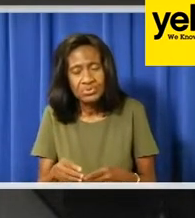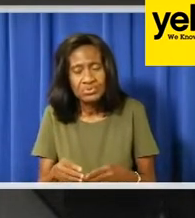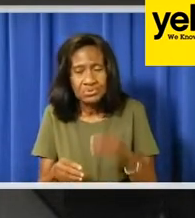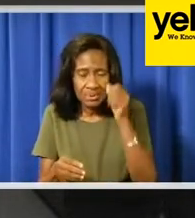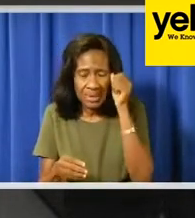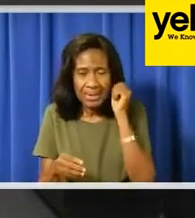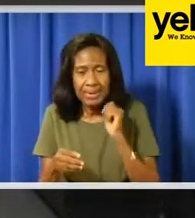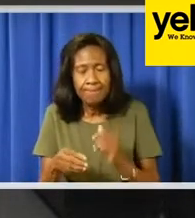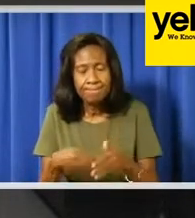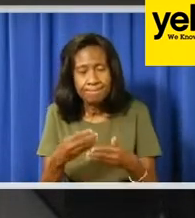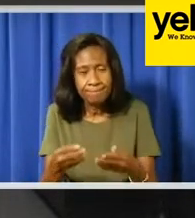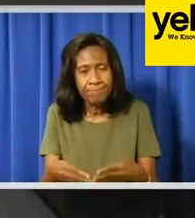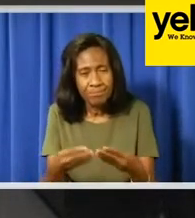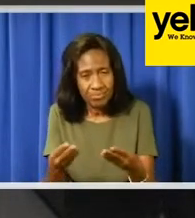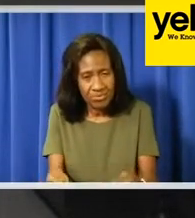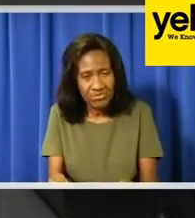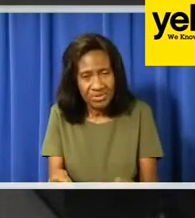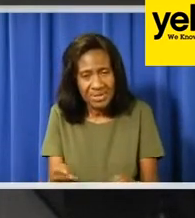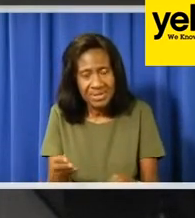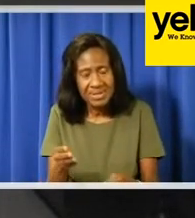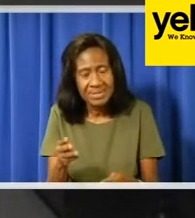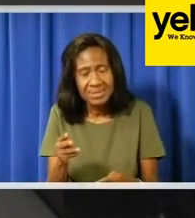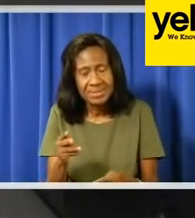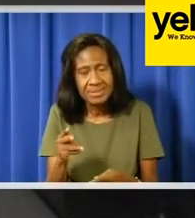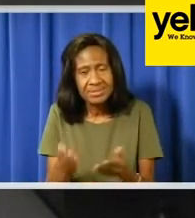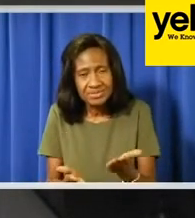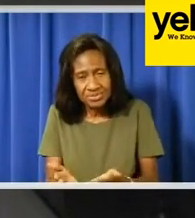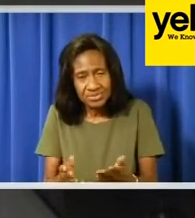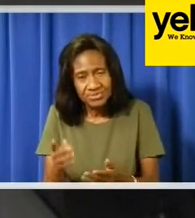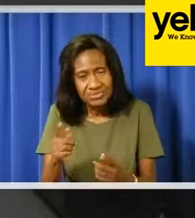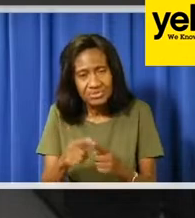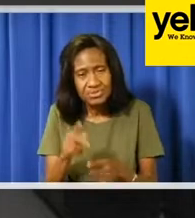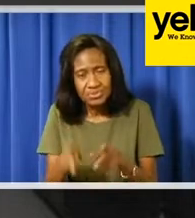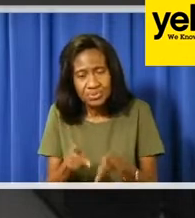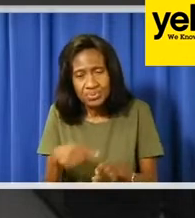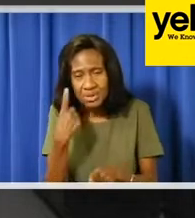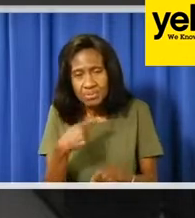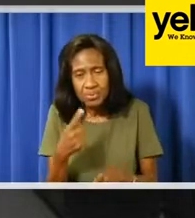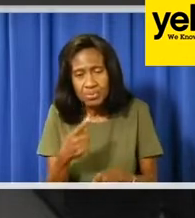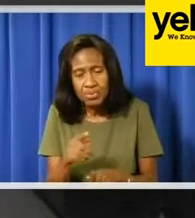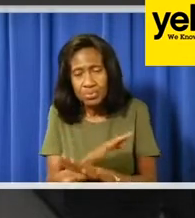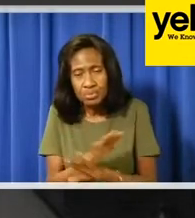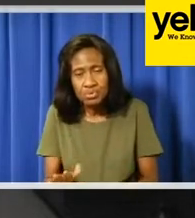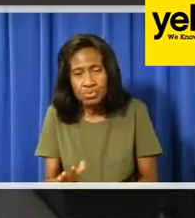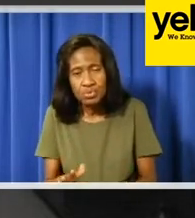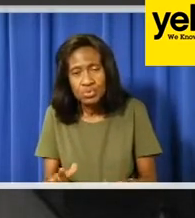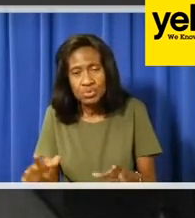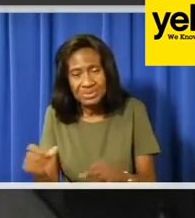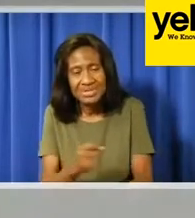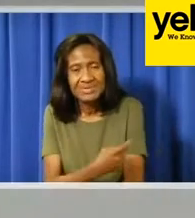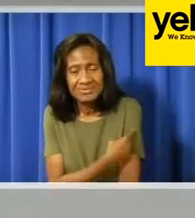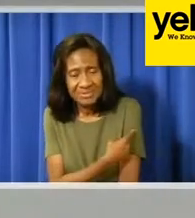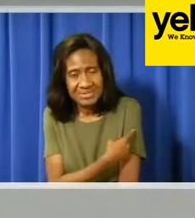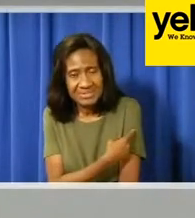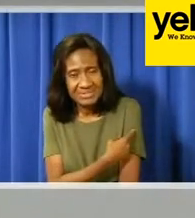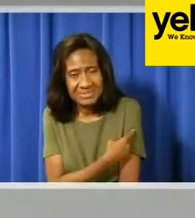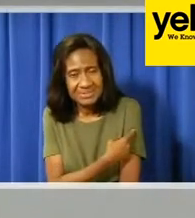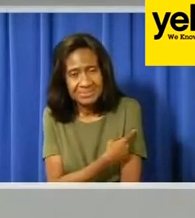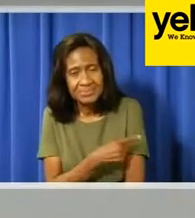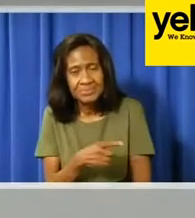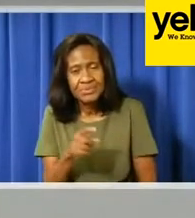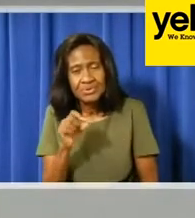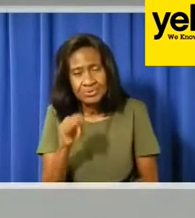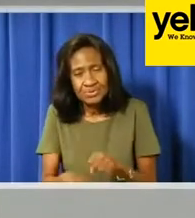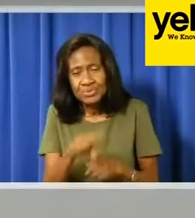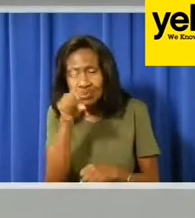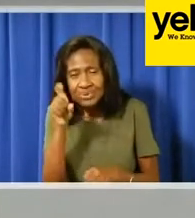fall, or to unvaccinated people who do not have a medical exemption? So you're